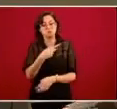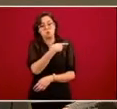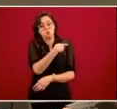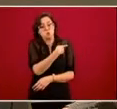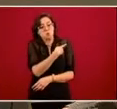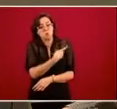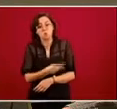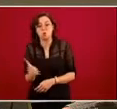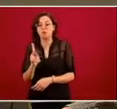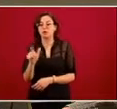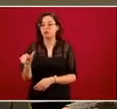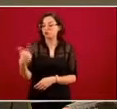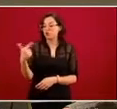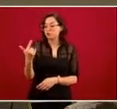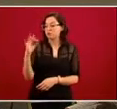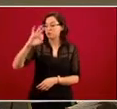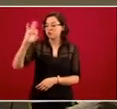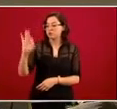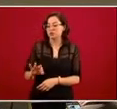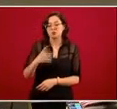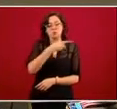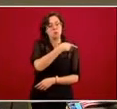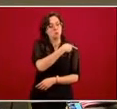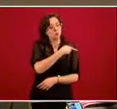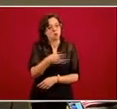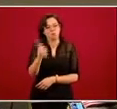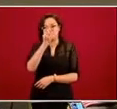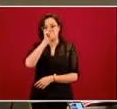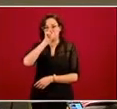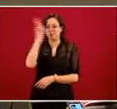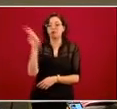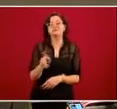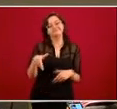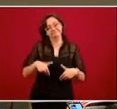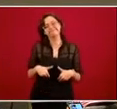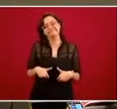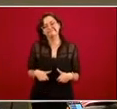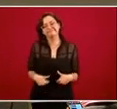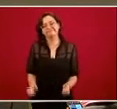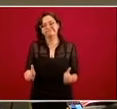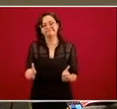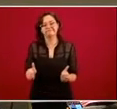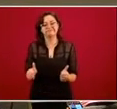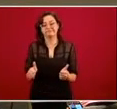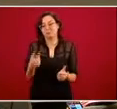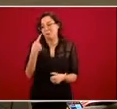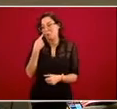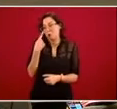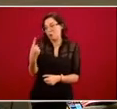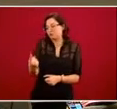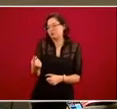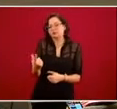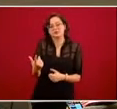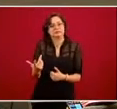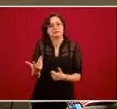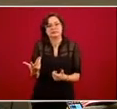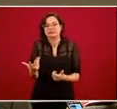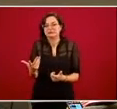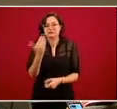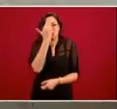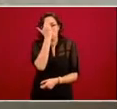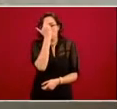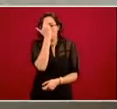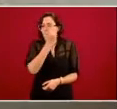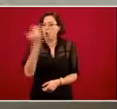We've said it over and over again that it is outrageous that in Mexico we have near half of the population